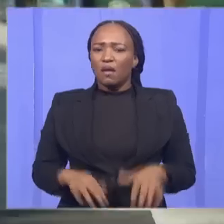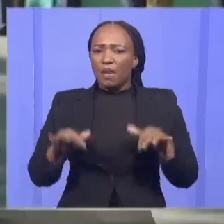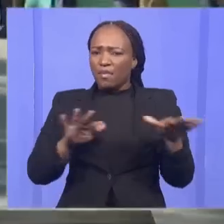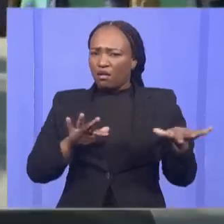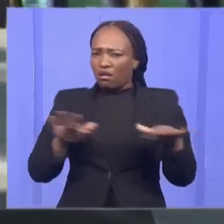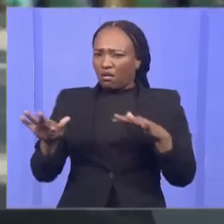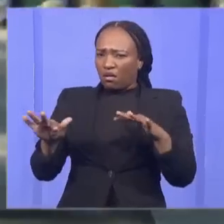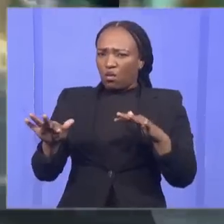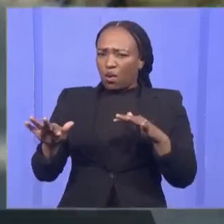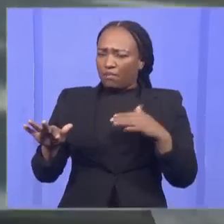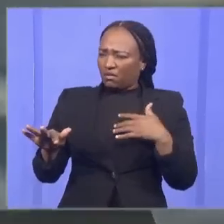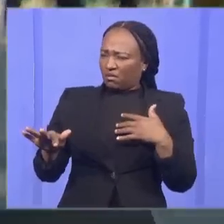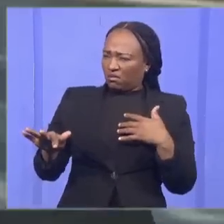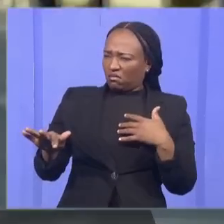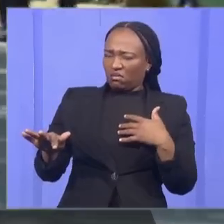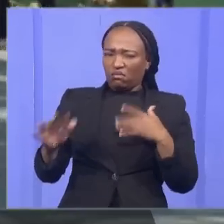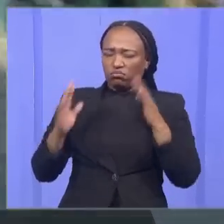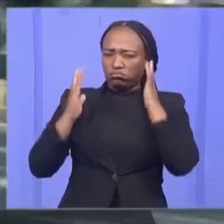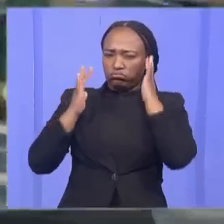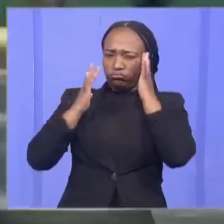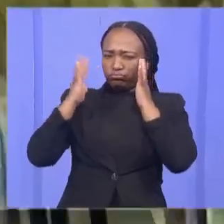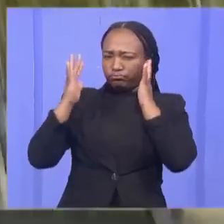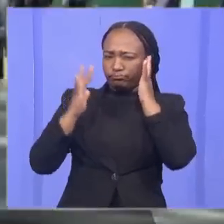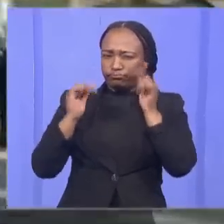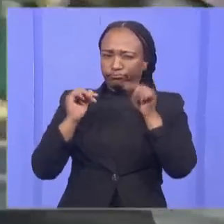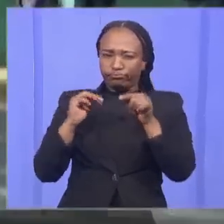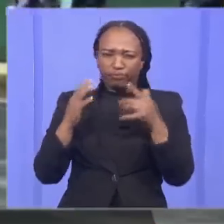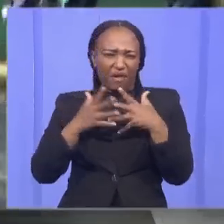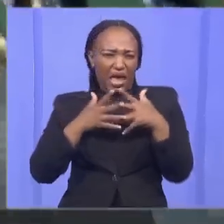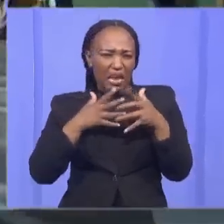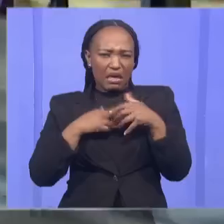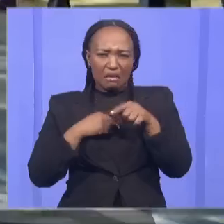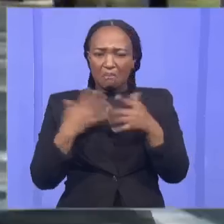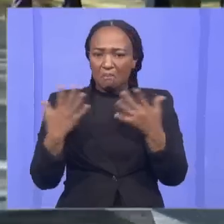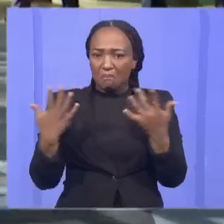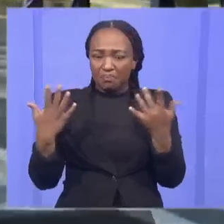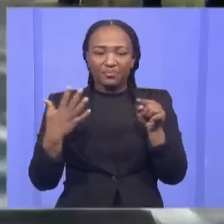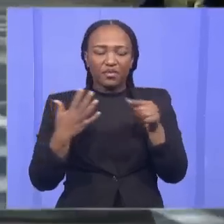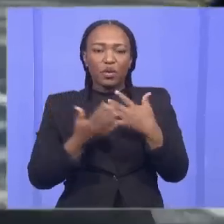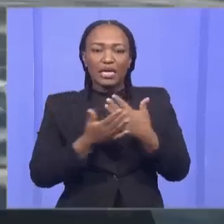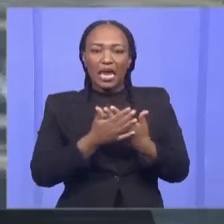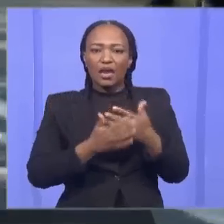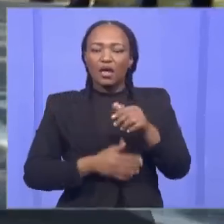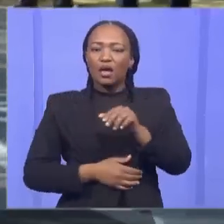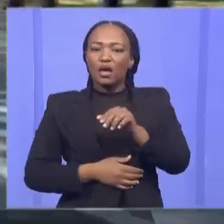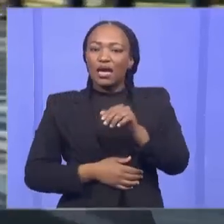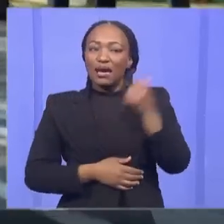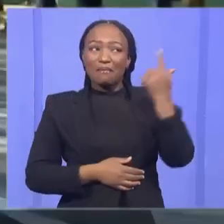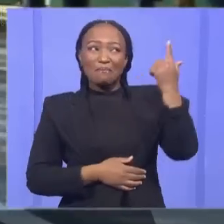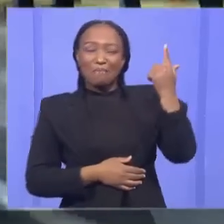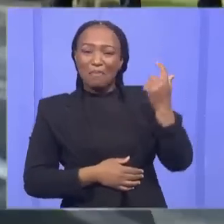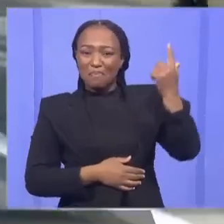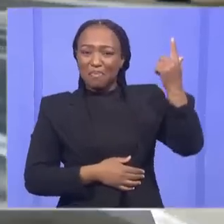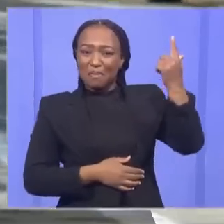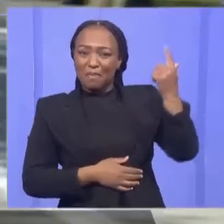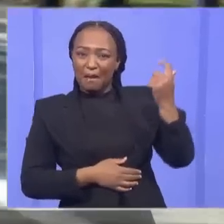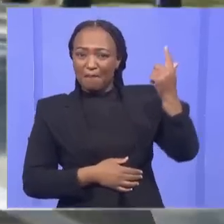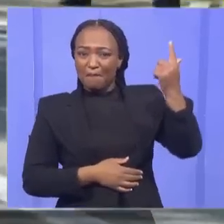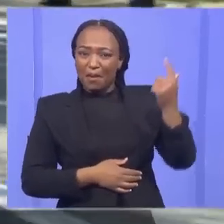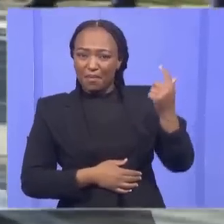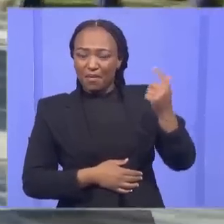all manner of questions, including whether there's any significance to it being a 21 gun salute and not 22